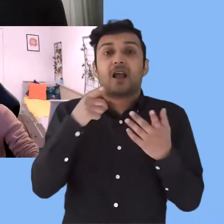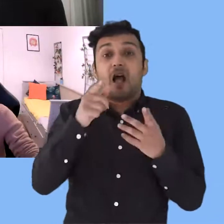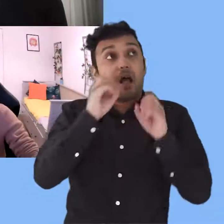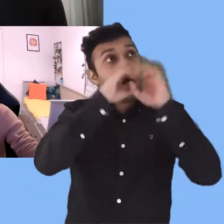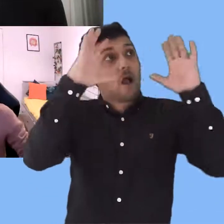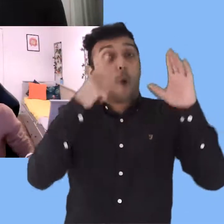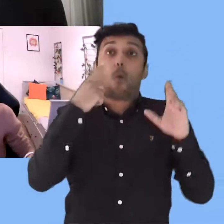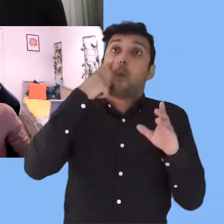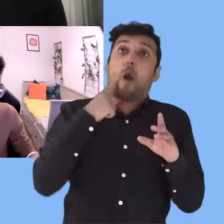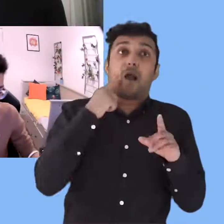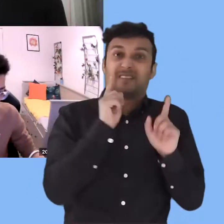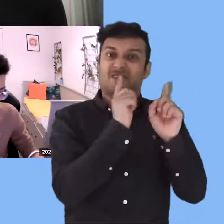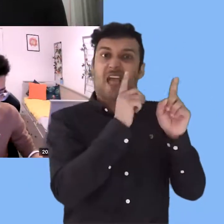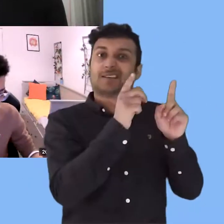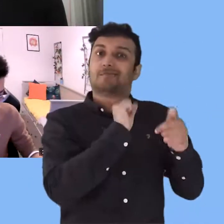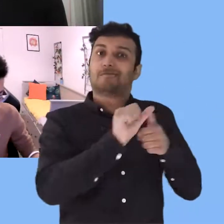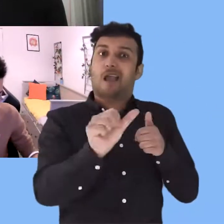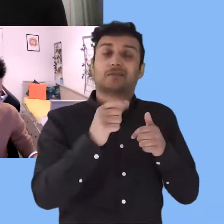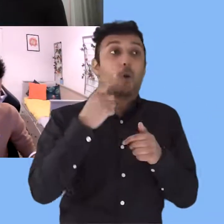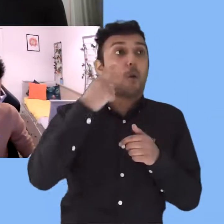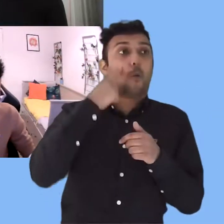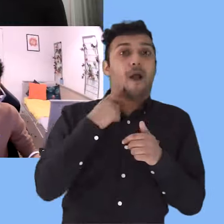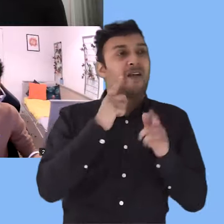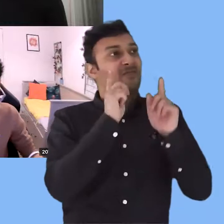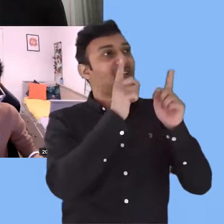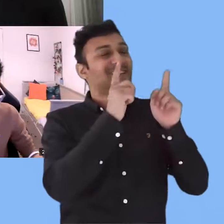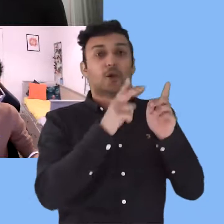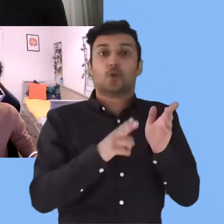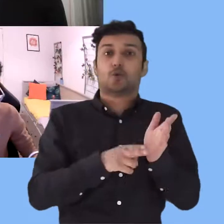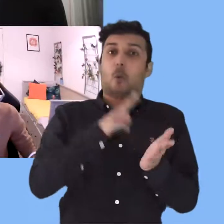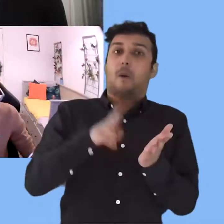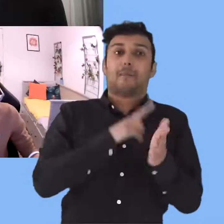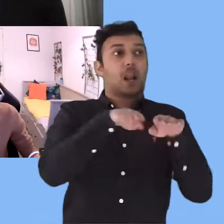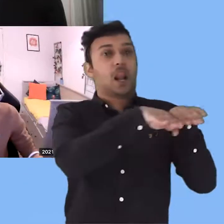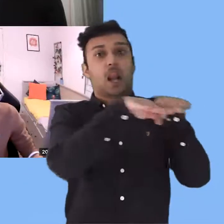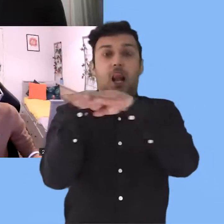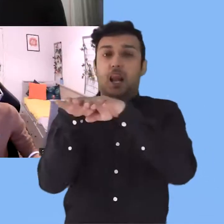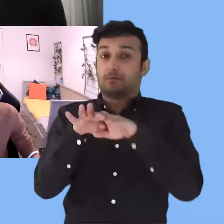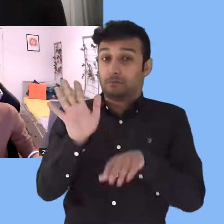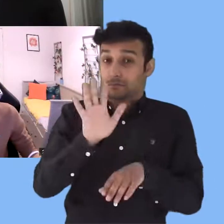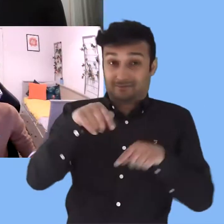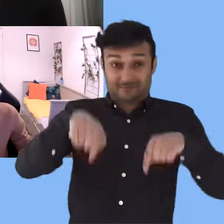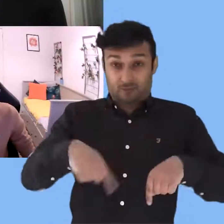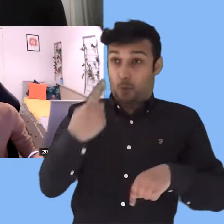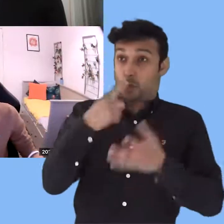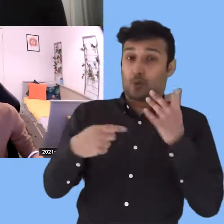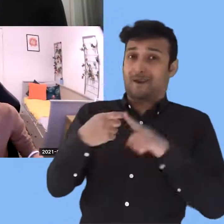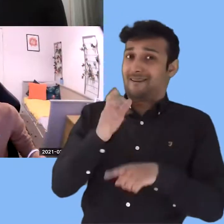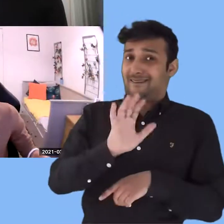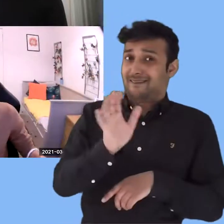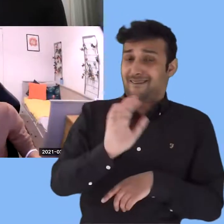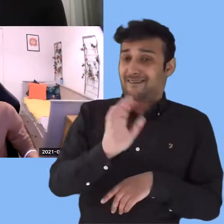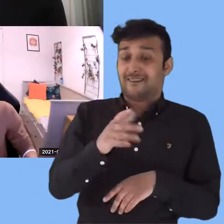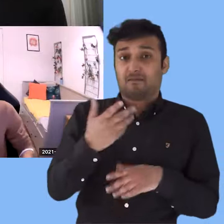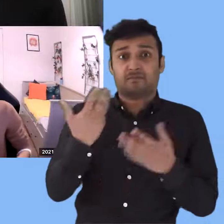happens here in the UK, and that happens in countries where, you know, there are more white English people, and that's, you know, that's yeah, it happens